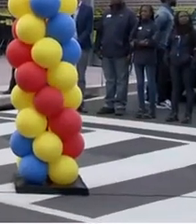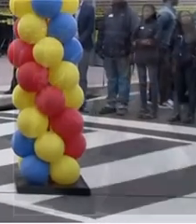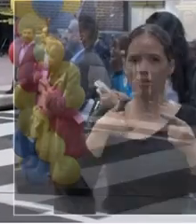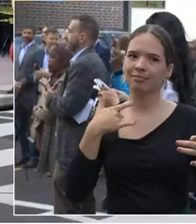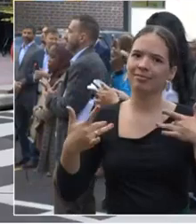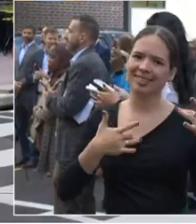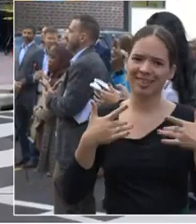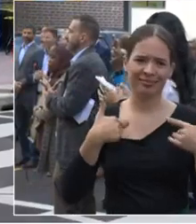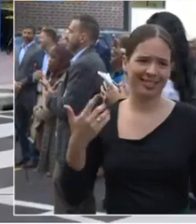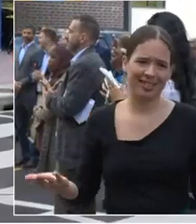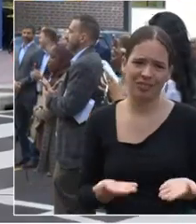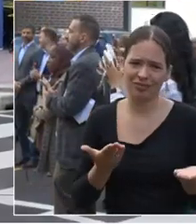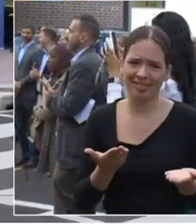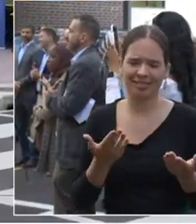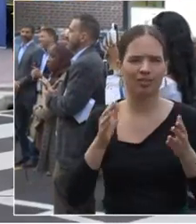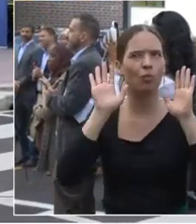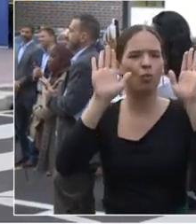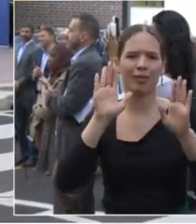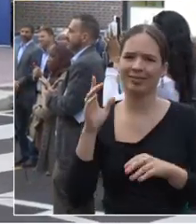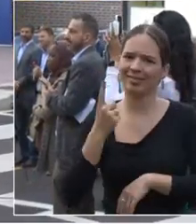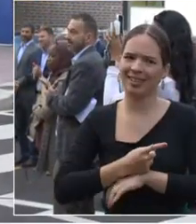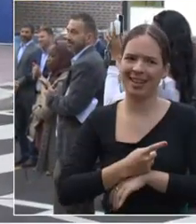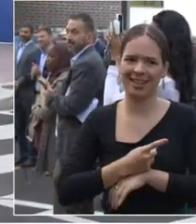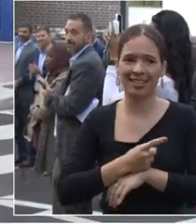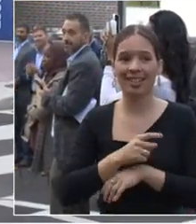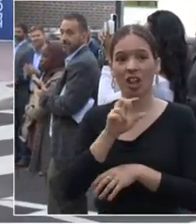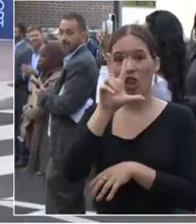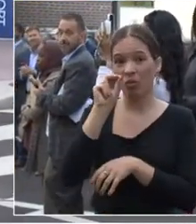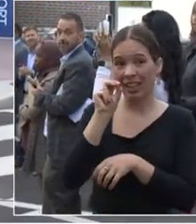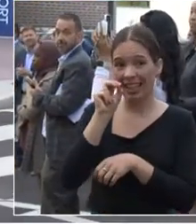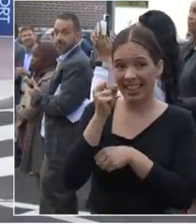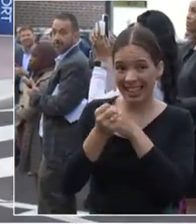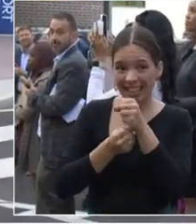day. 30 years